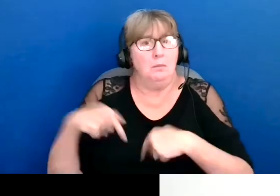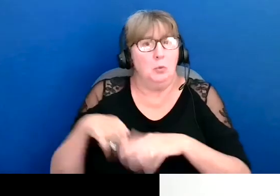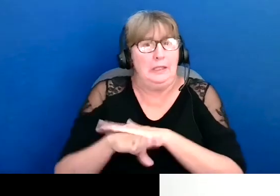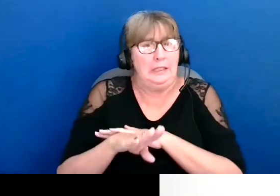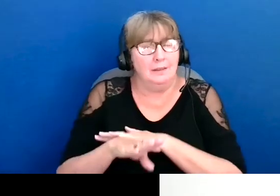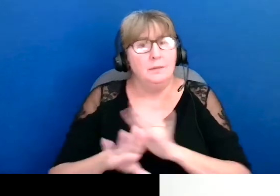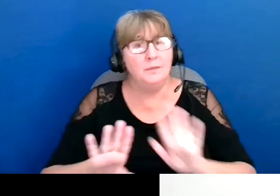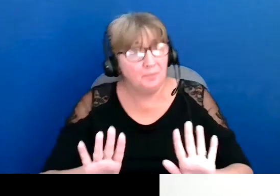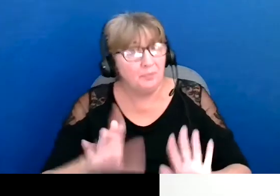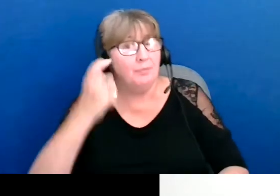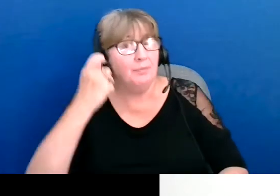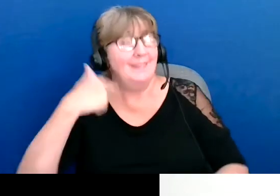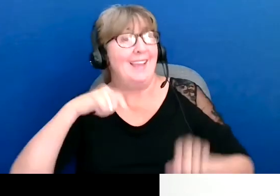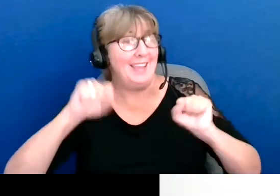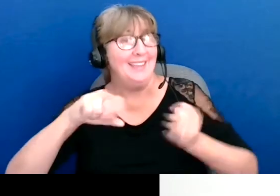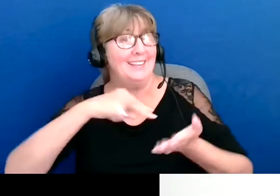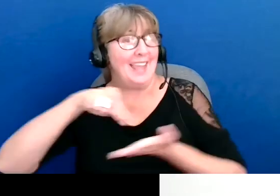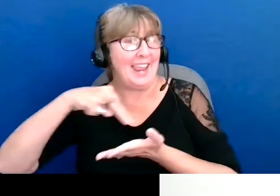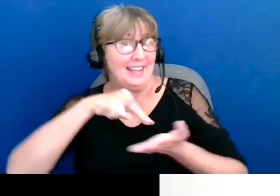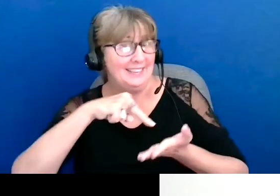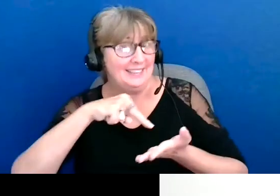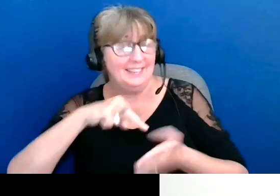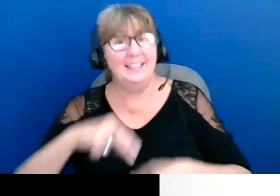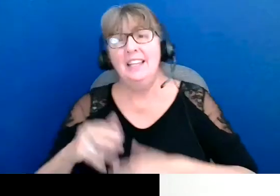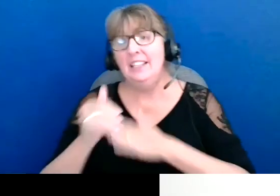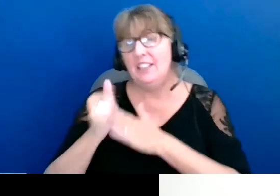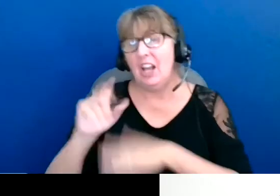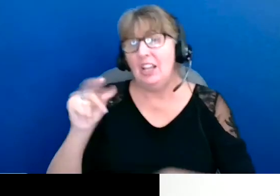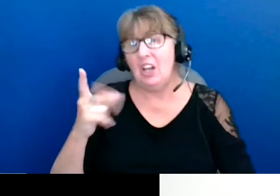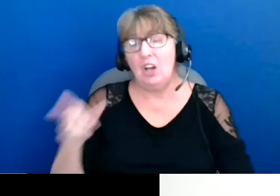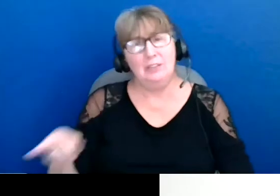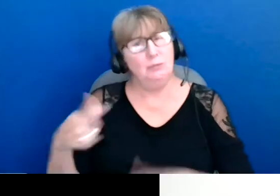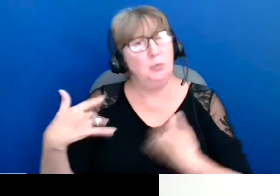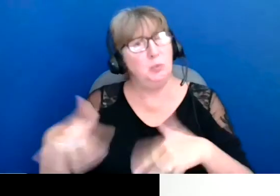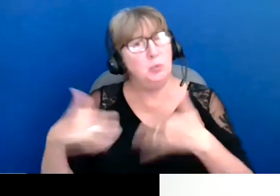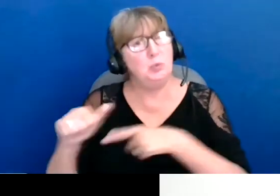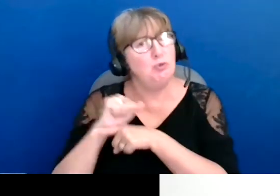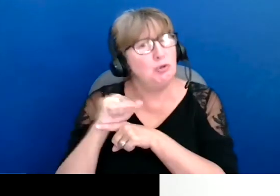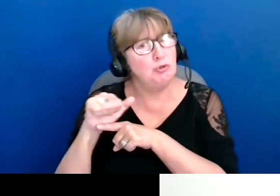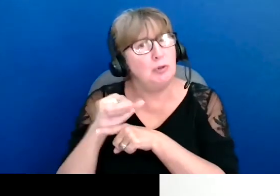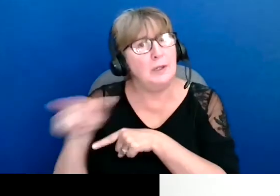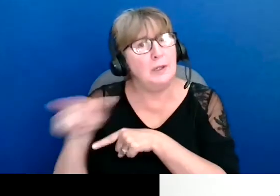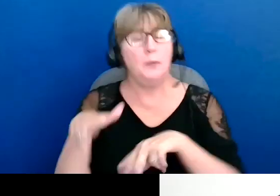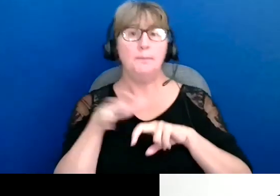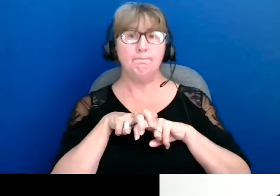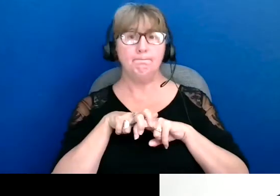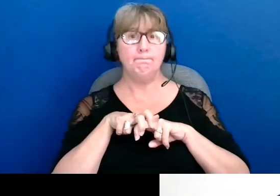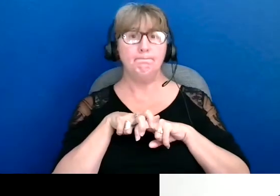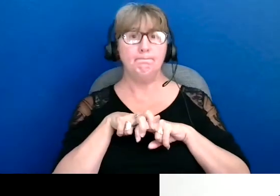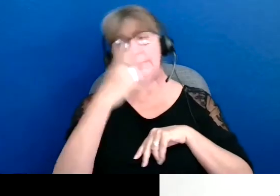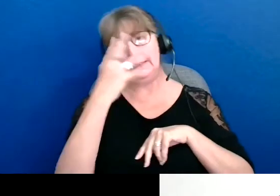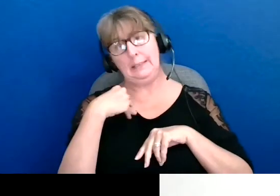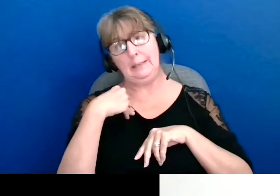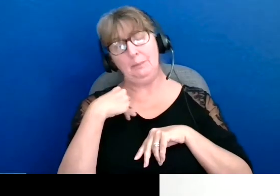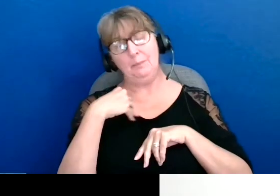But I can dance. And my guide dog is highly trained, and he just sits and sleeps in the corner when